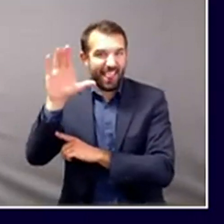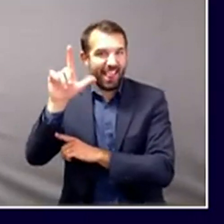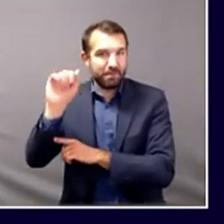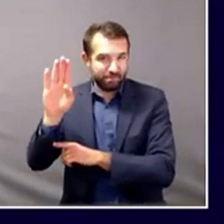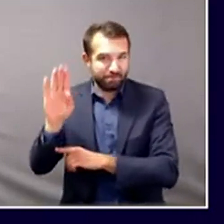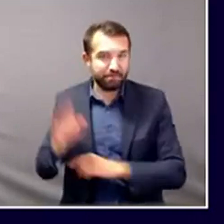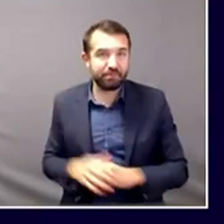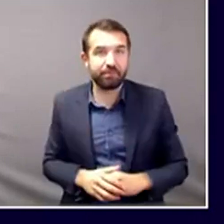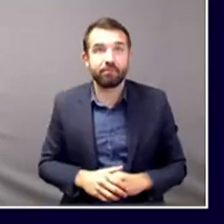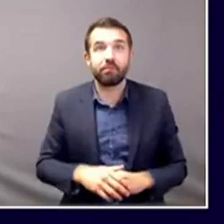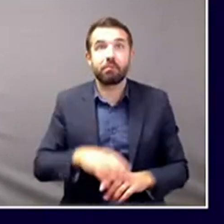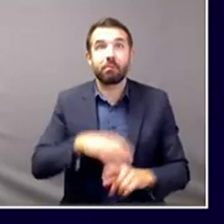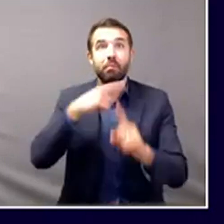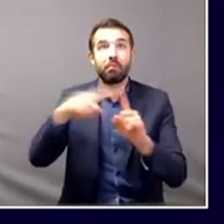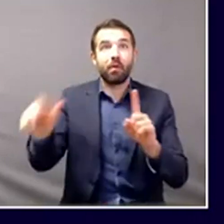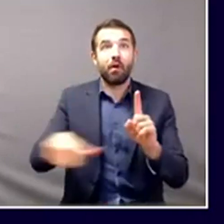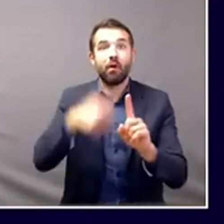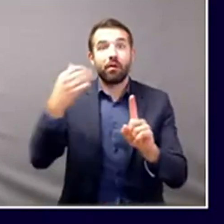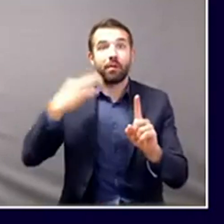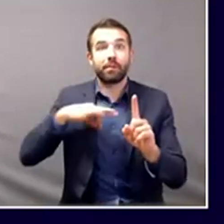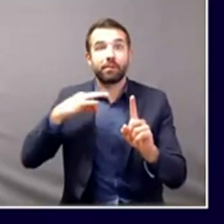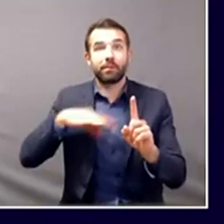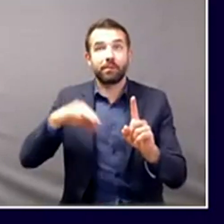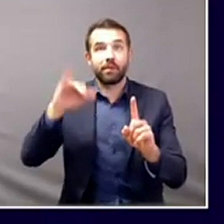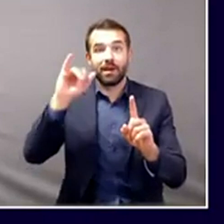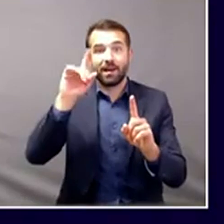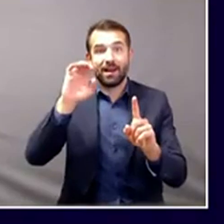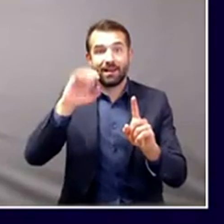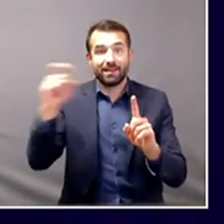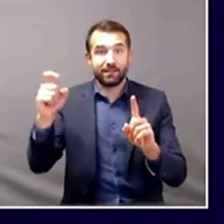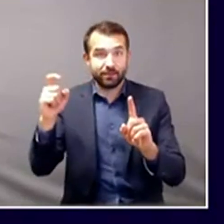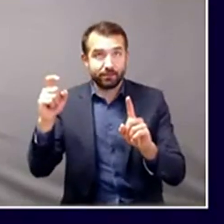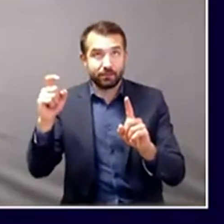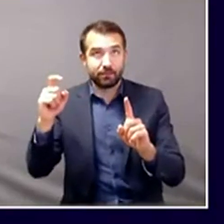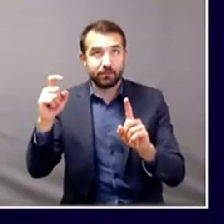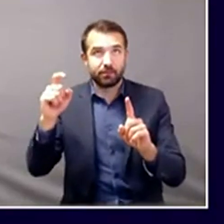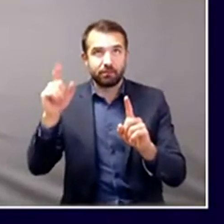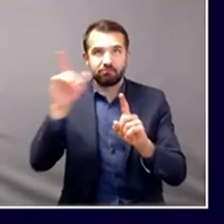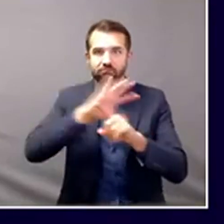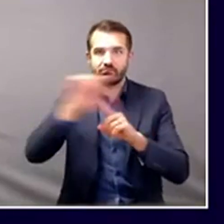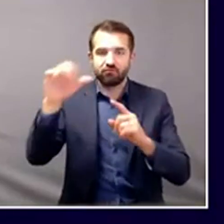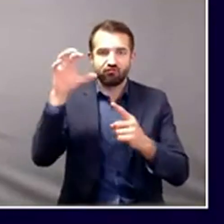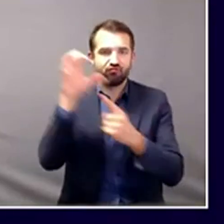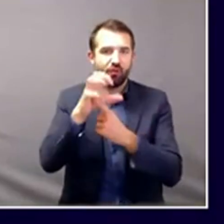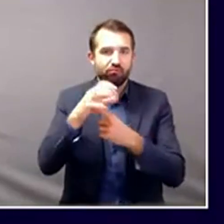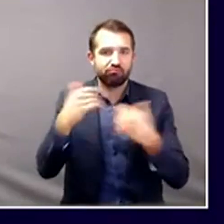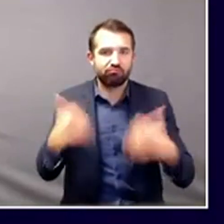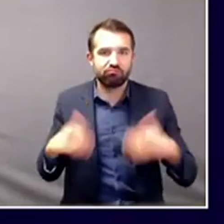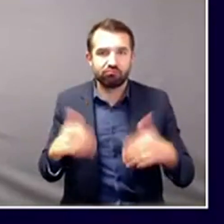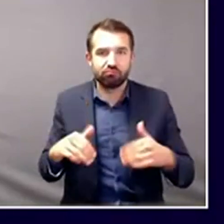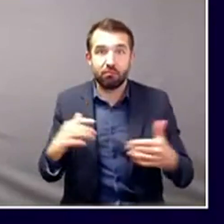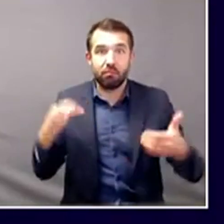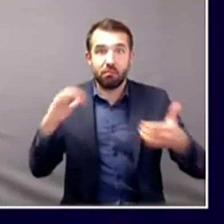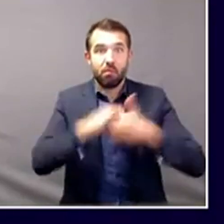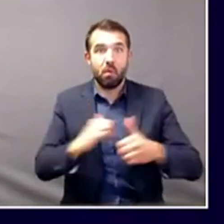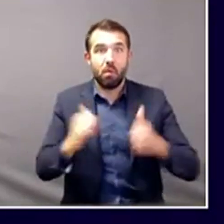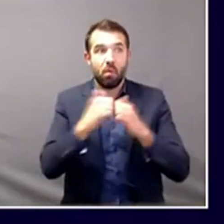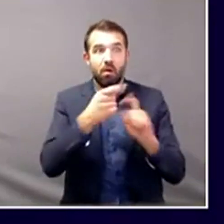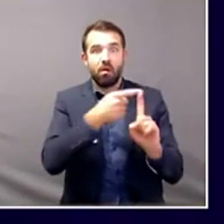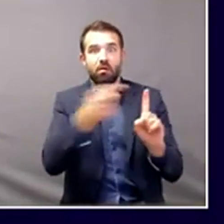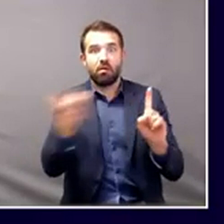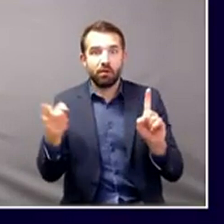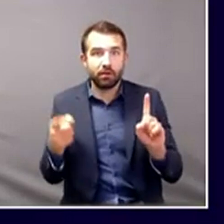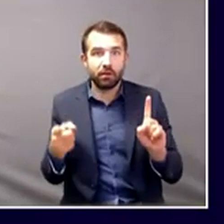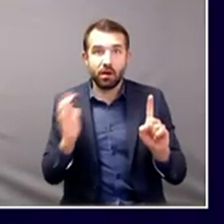healthcare organizations and exceptional work by the state's Health and Environmental Testing Laboratory, allows Maine to be one